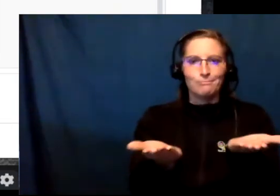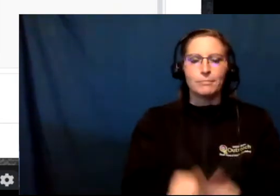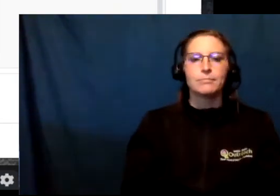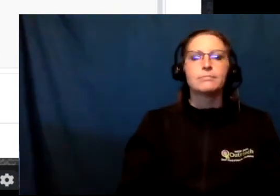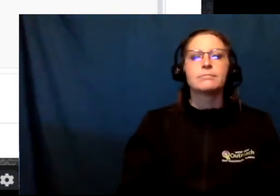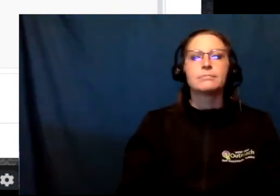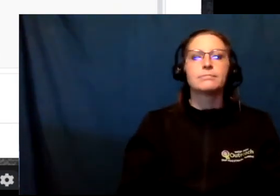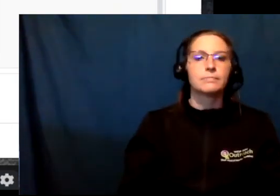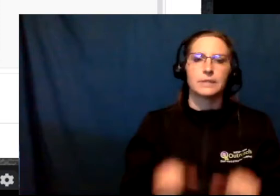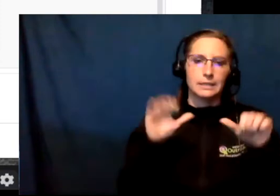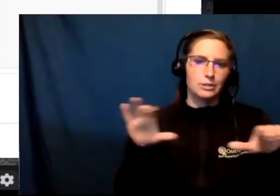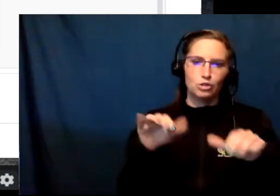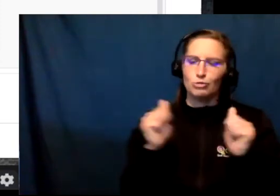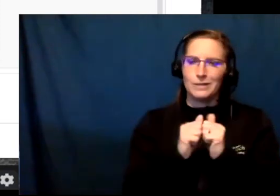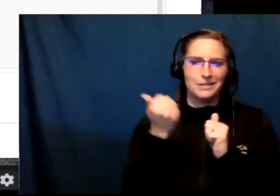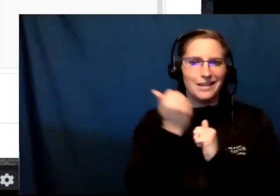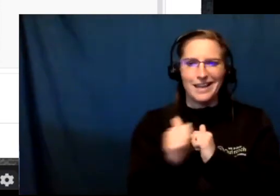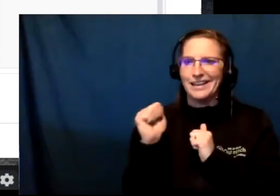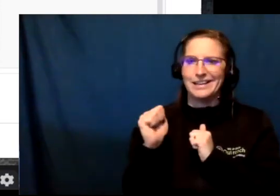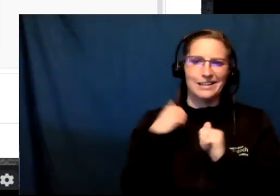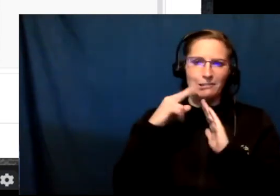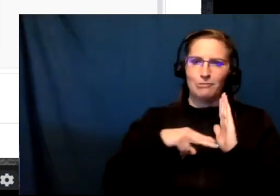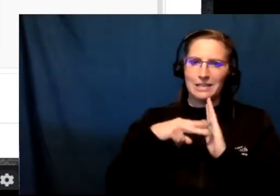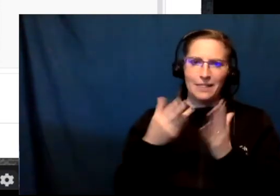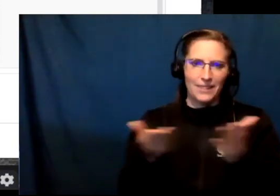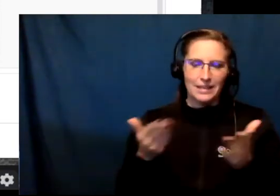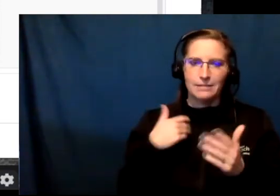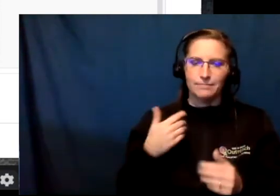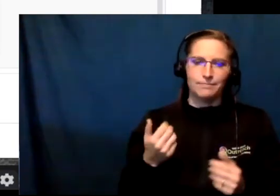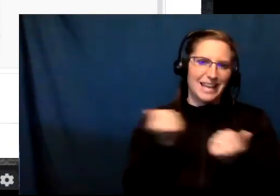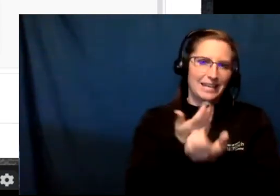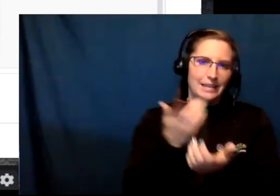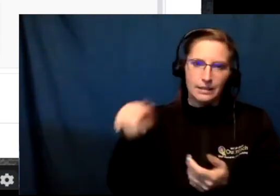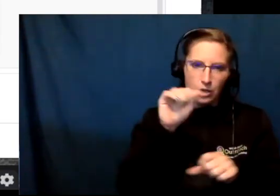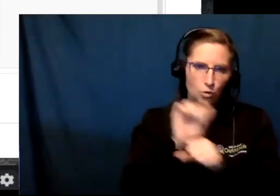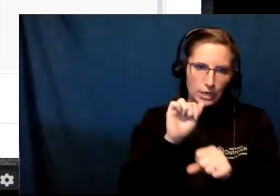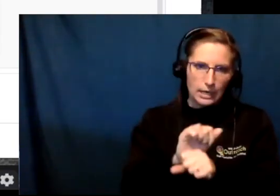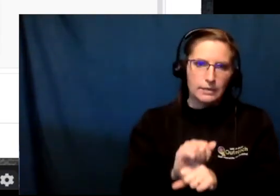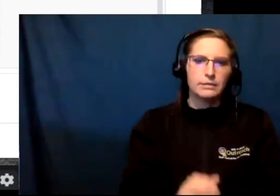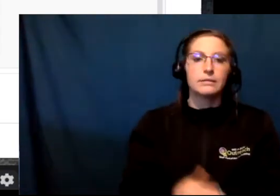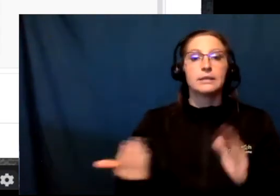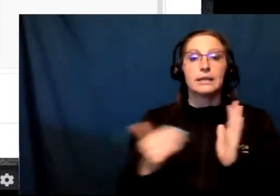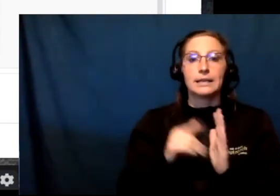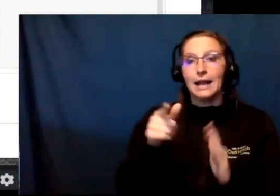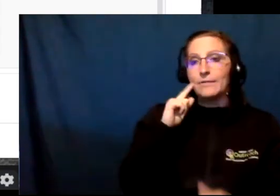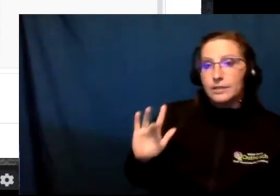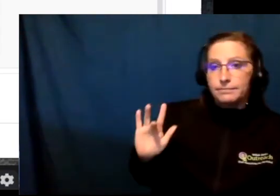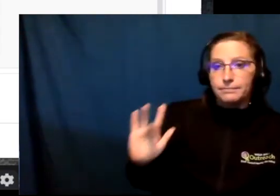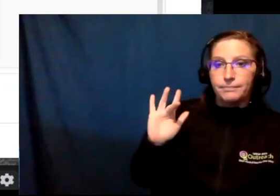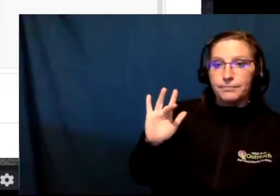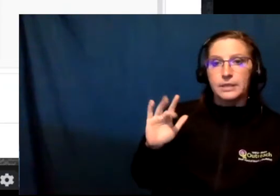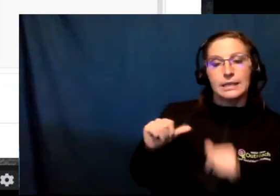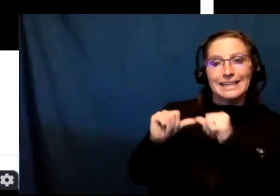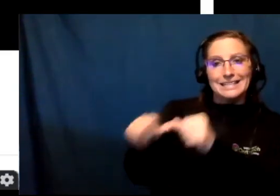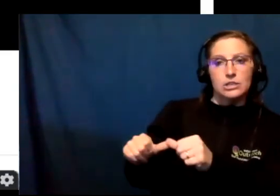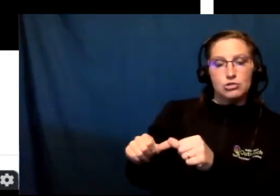But you could do this with any sort of, reading material or anything that you're working on. And again, there I have the continue button.